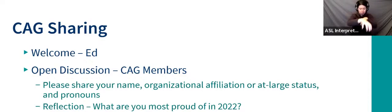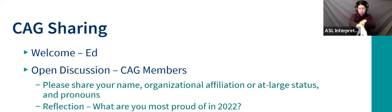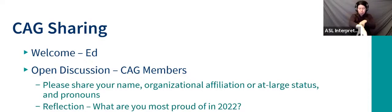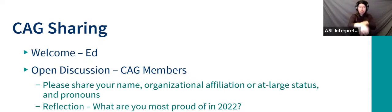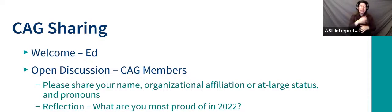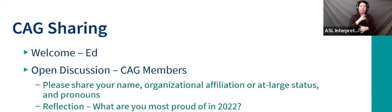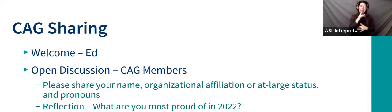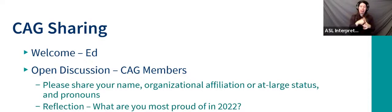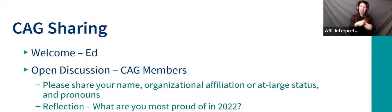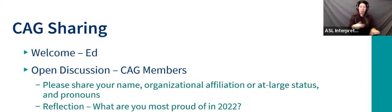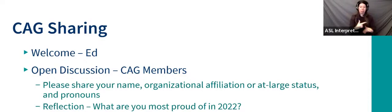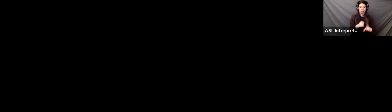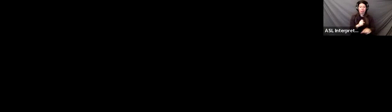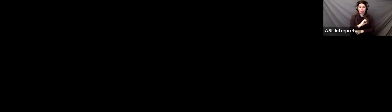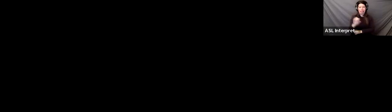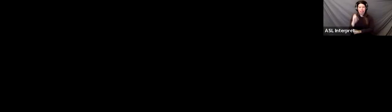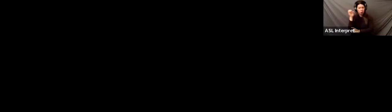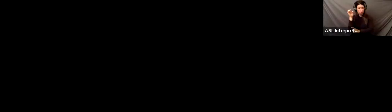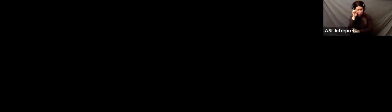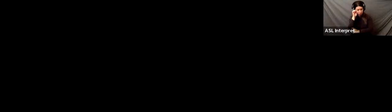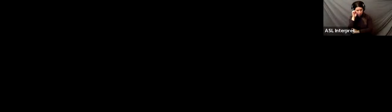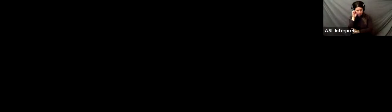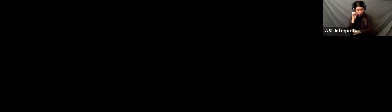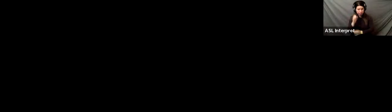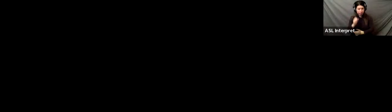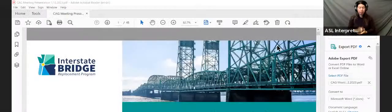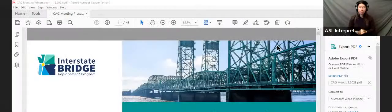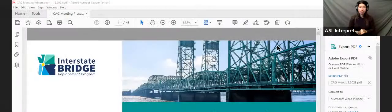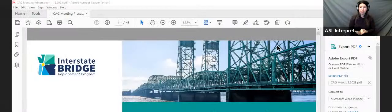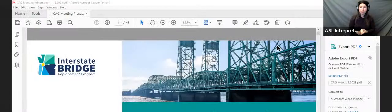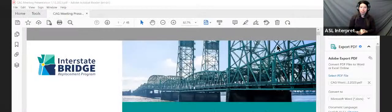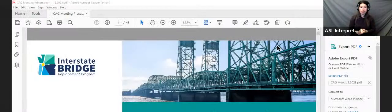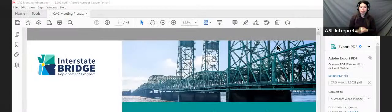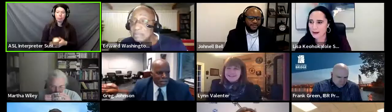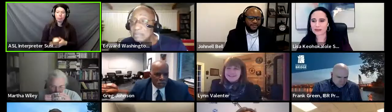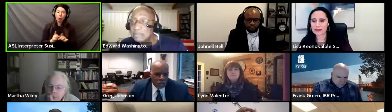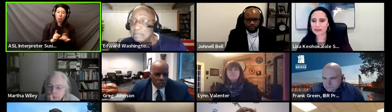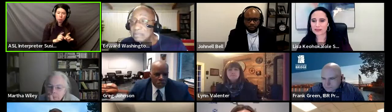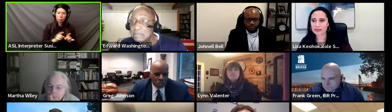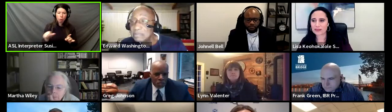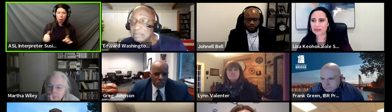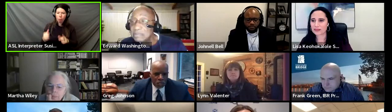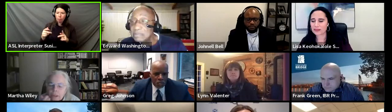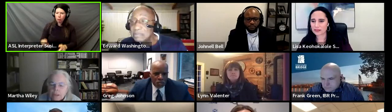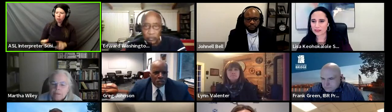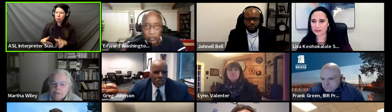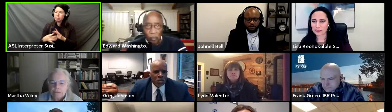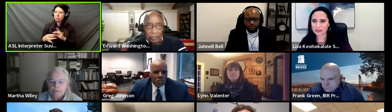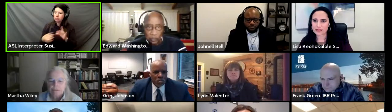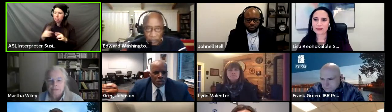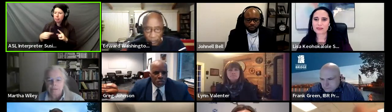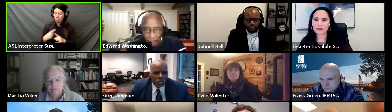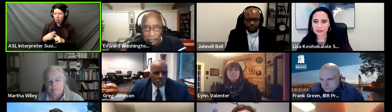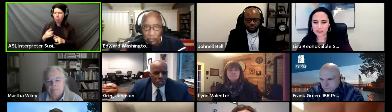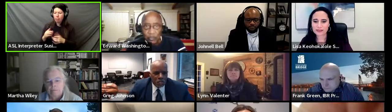Europe. And my interest kind of like to share what's going on with the community that I